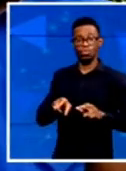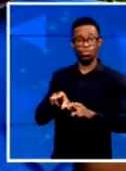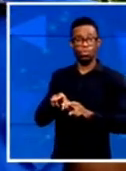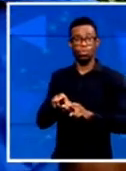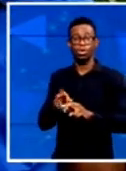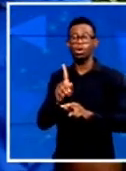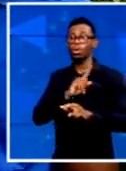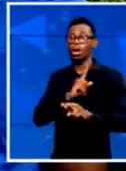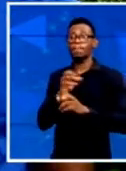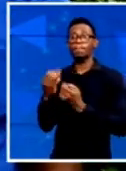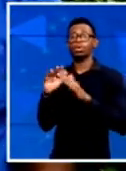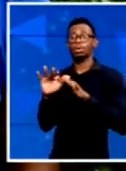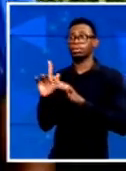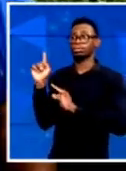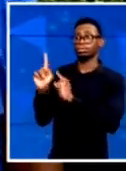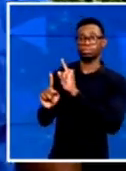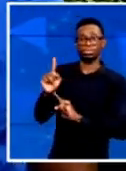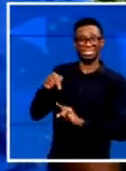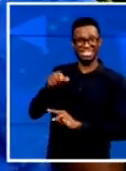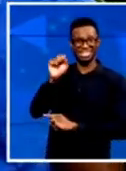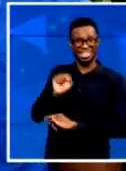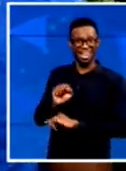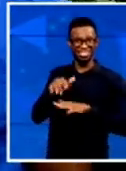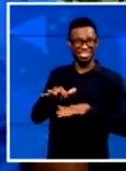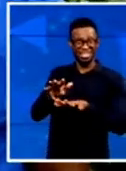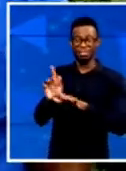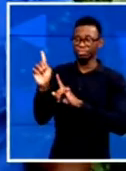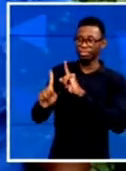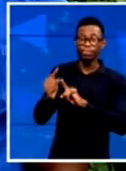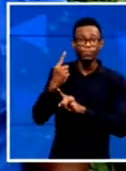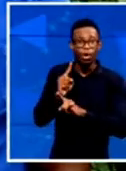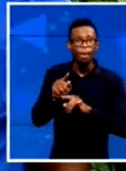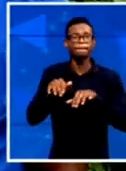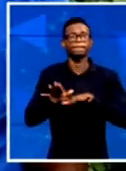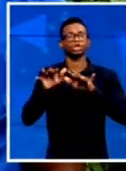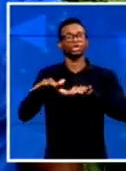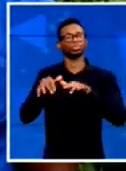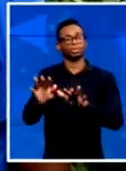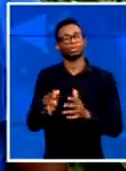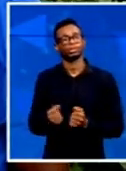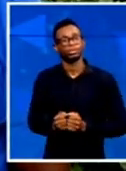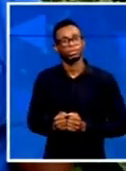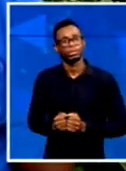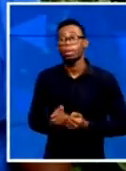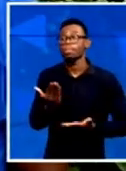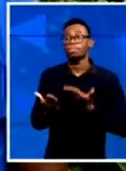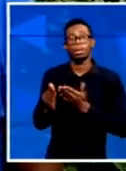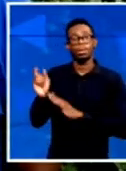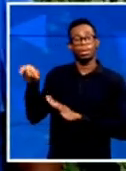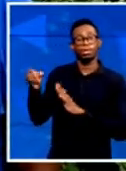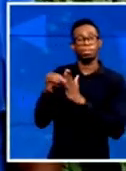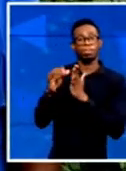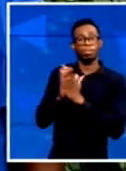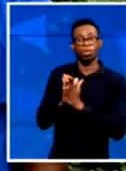for the beaches. So you know what, if somebody books a package to the South Coast for 5 days, you might go to the beach for